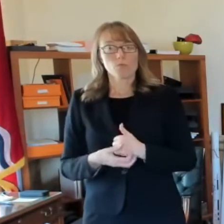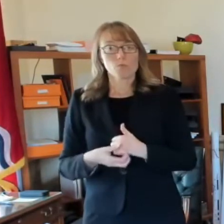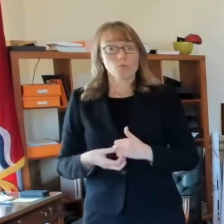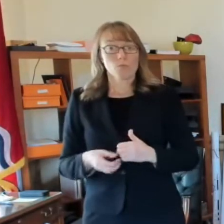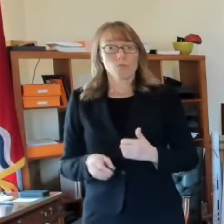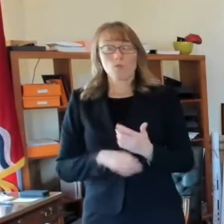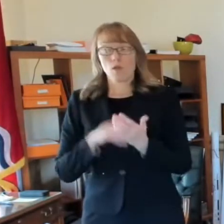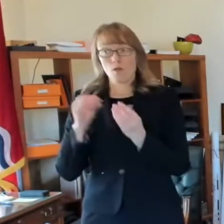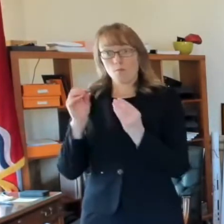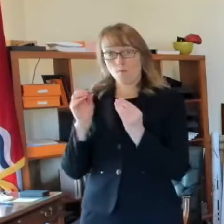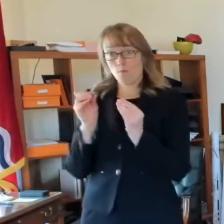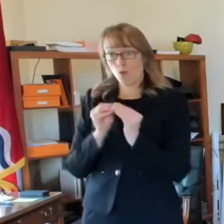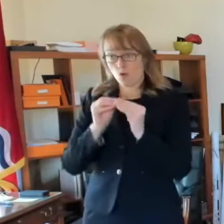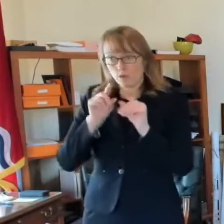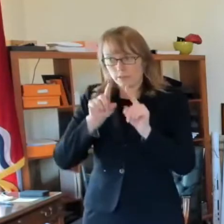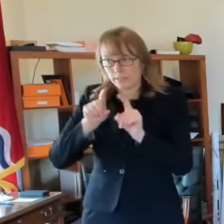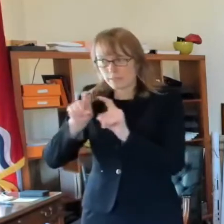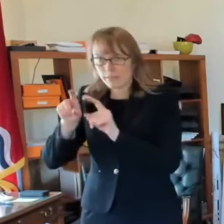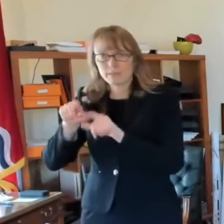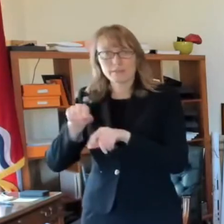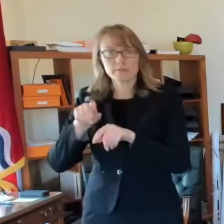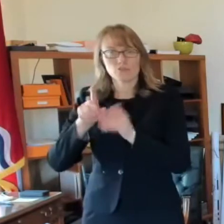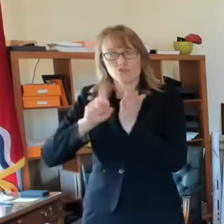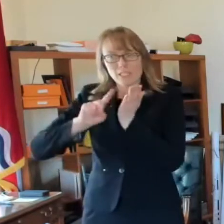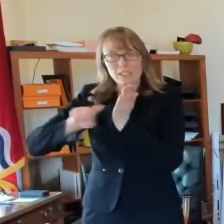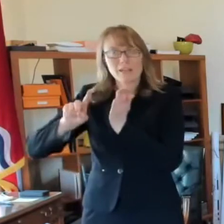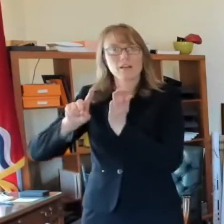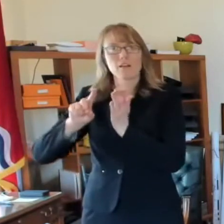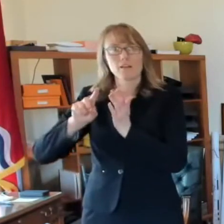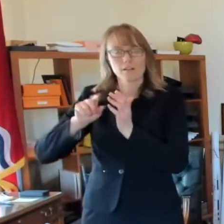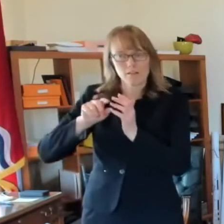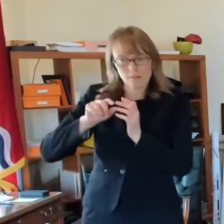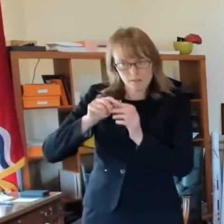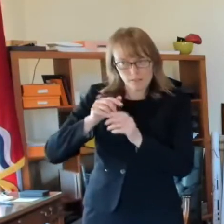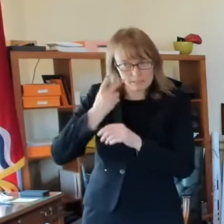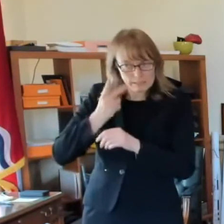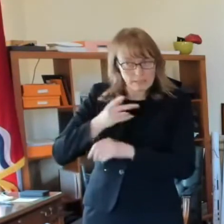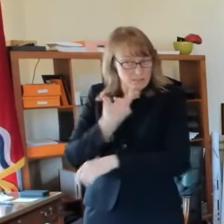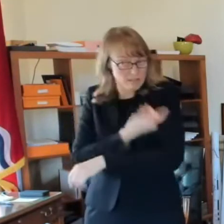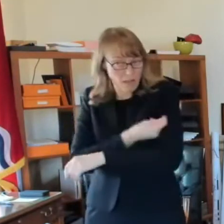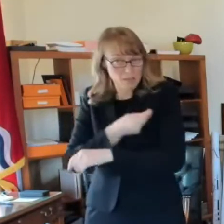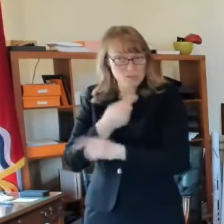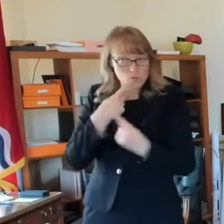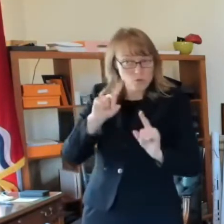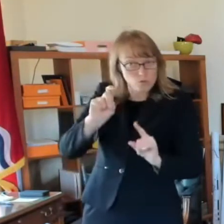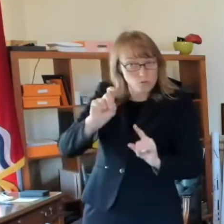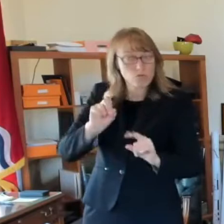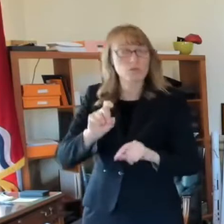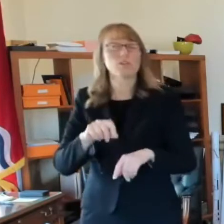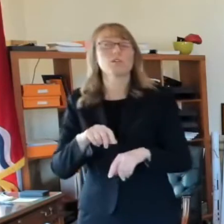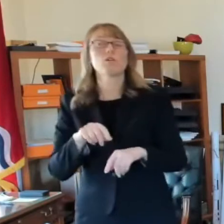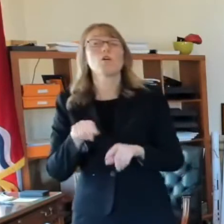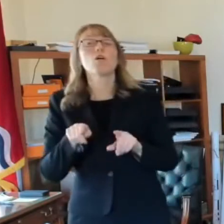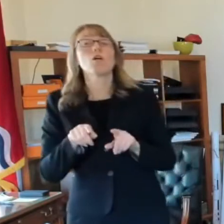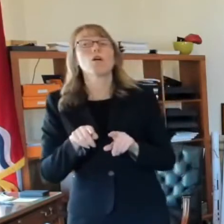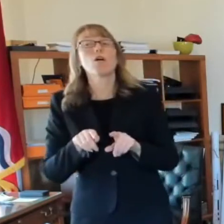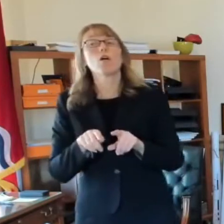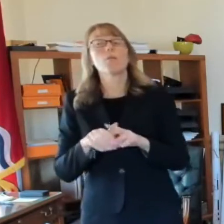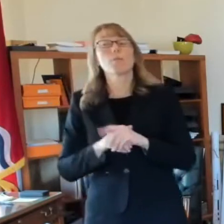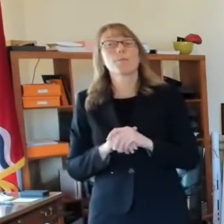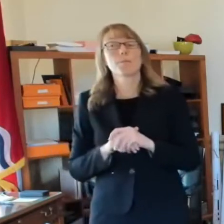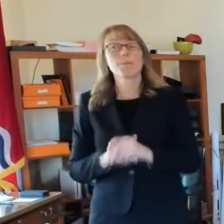controlled environments, and then you have to get two of them. But yes, our health department is you know, they're working on pushing